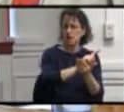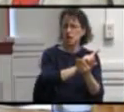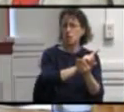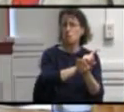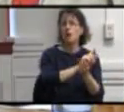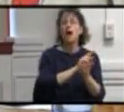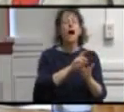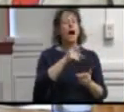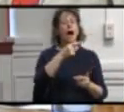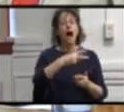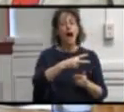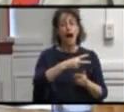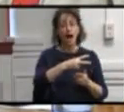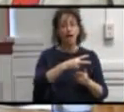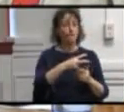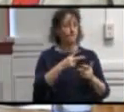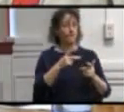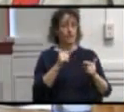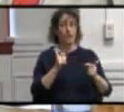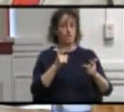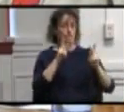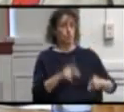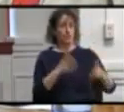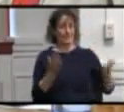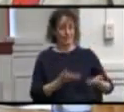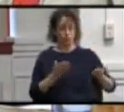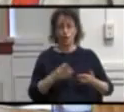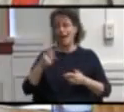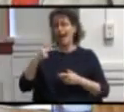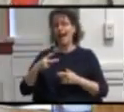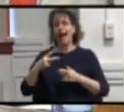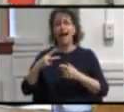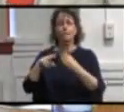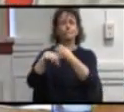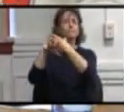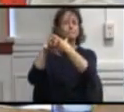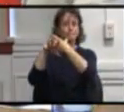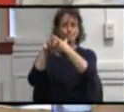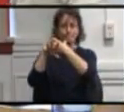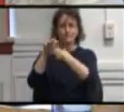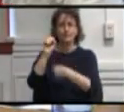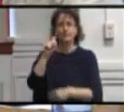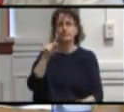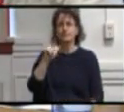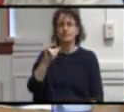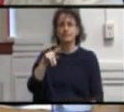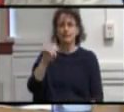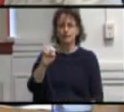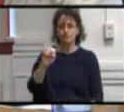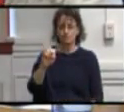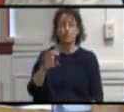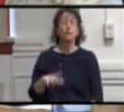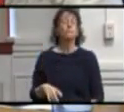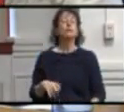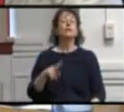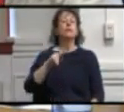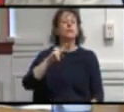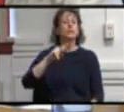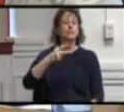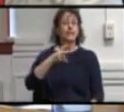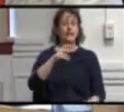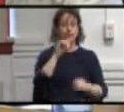person, half of them were via Skype. Our second round interviews that were conducted right afterwards